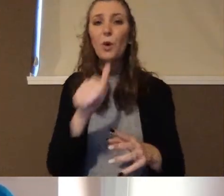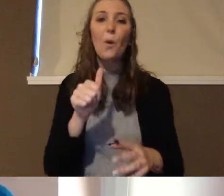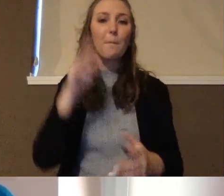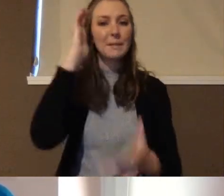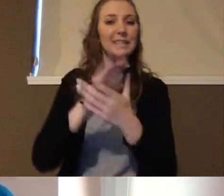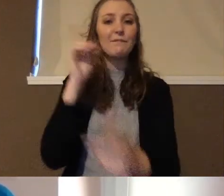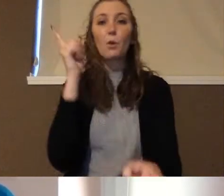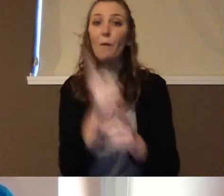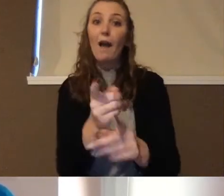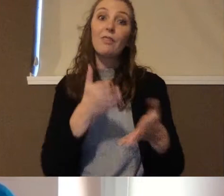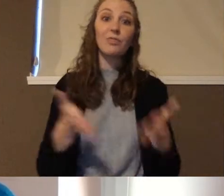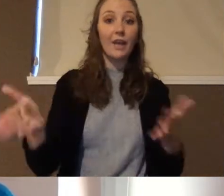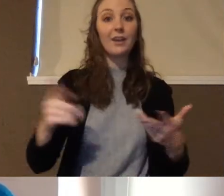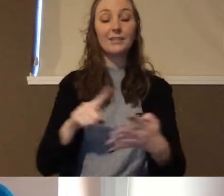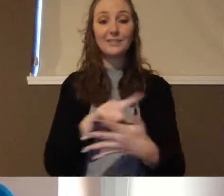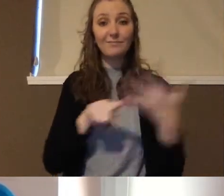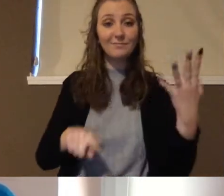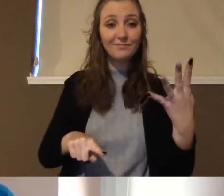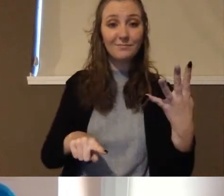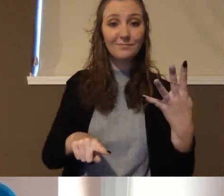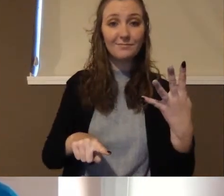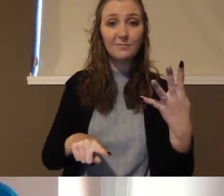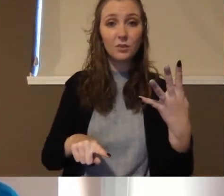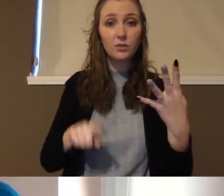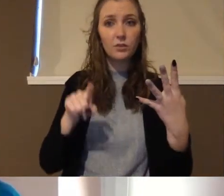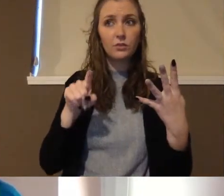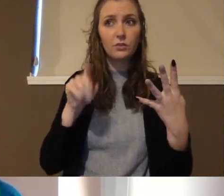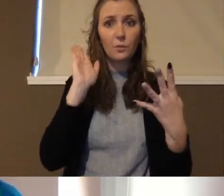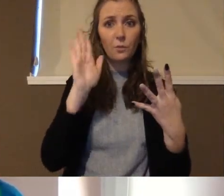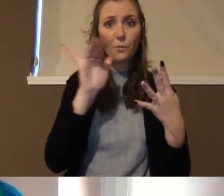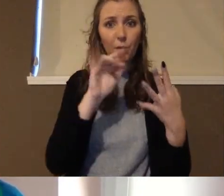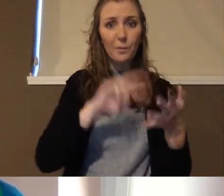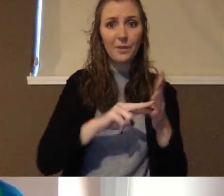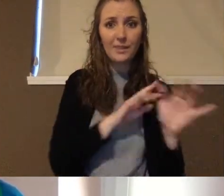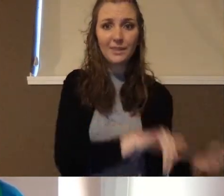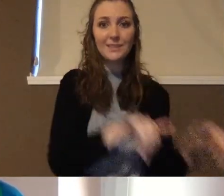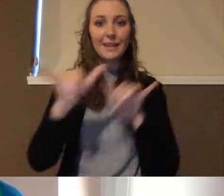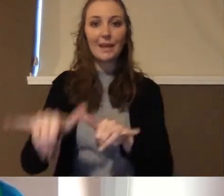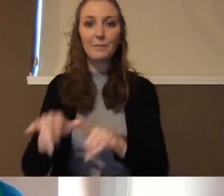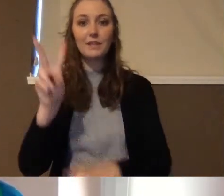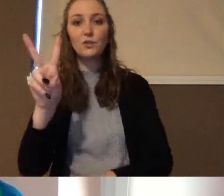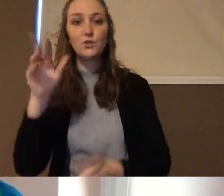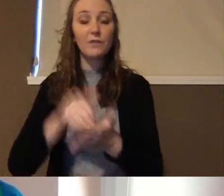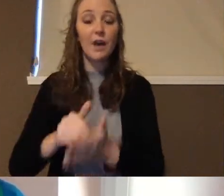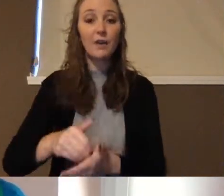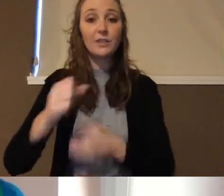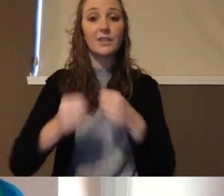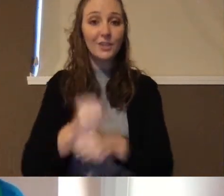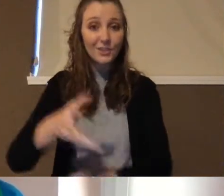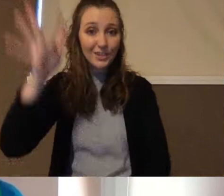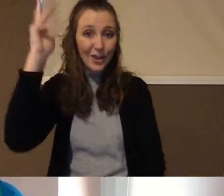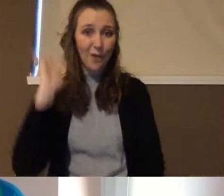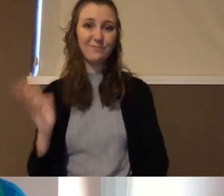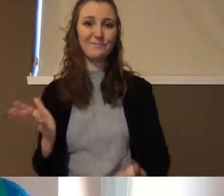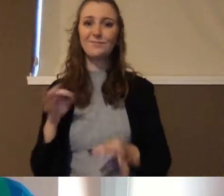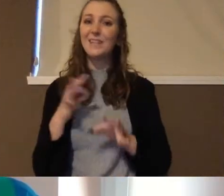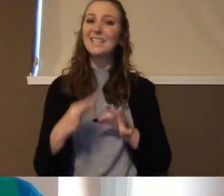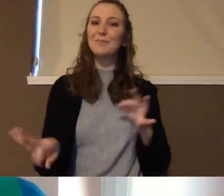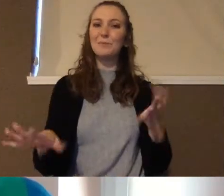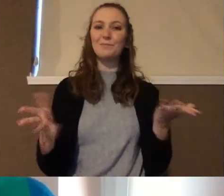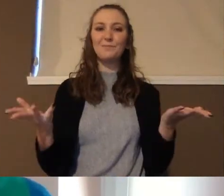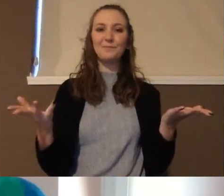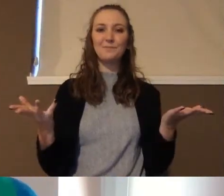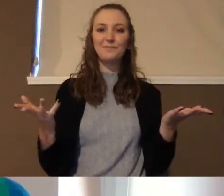in homosexual sex, and those who don't believe the right things about God or Jesus mean exactly what